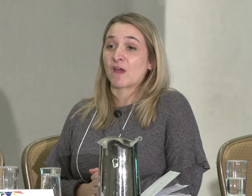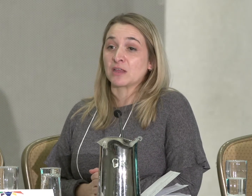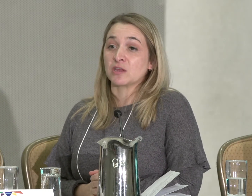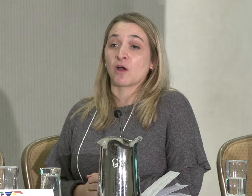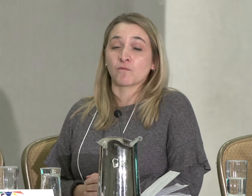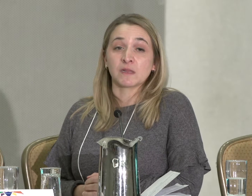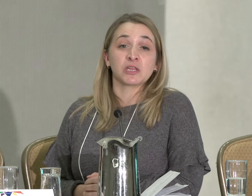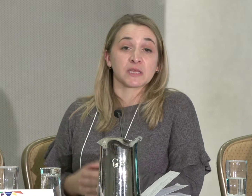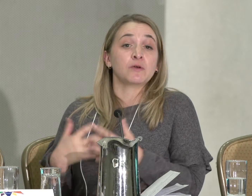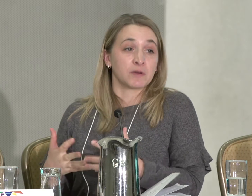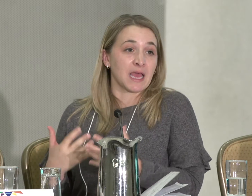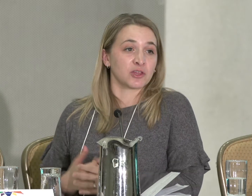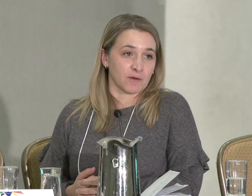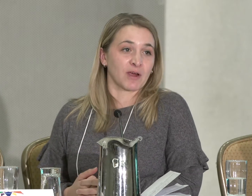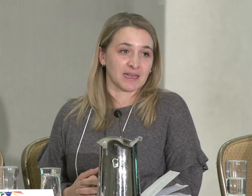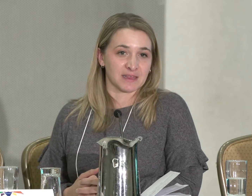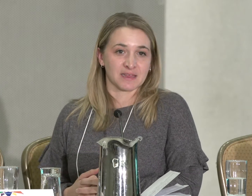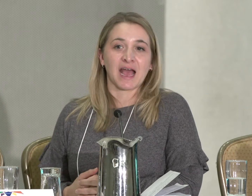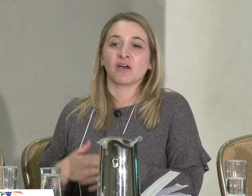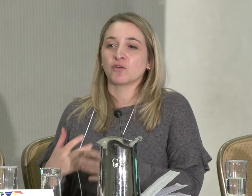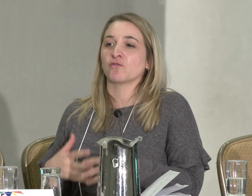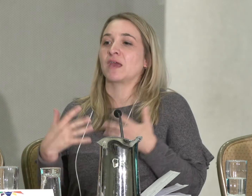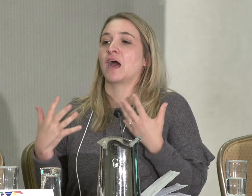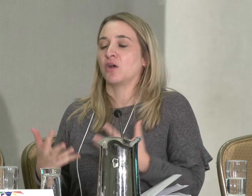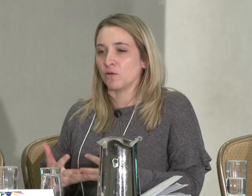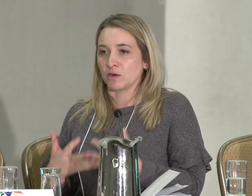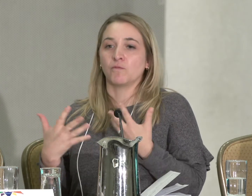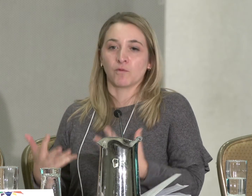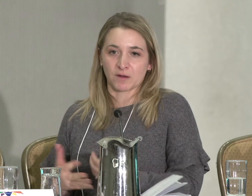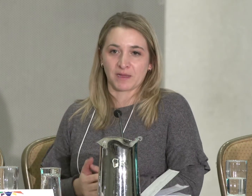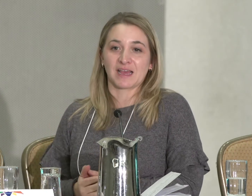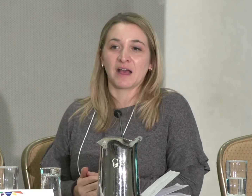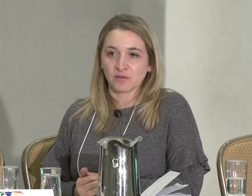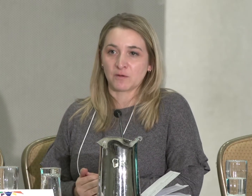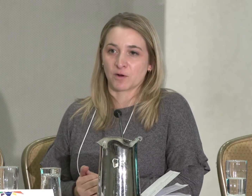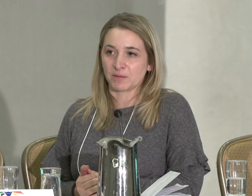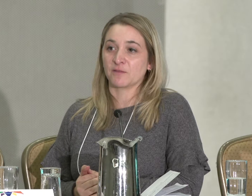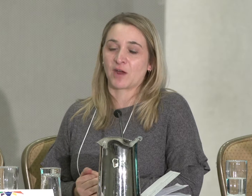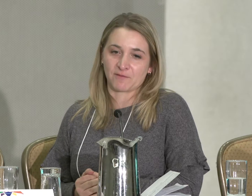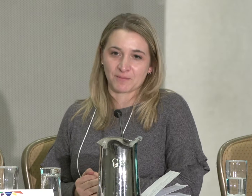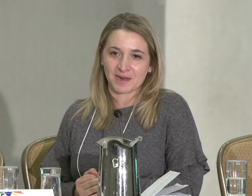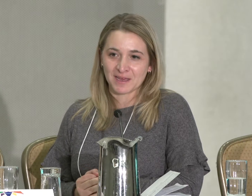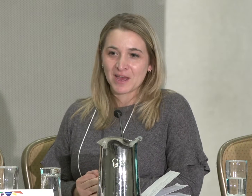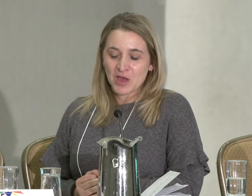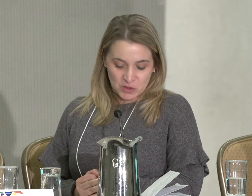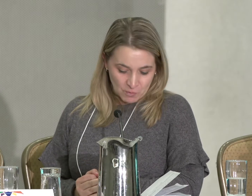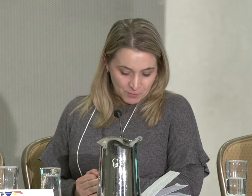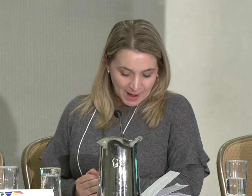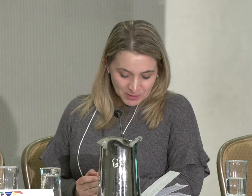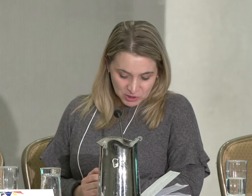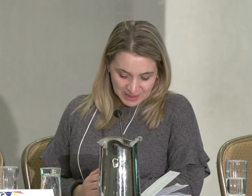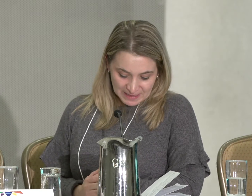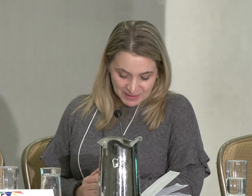of those strategies are really just good HR practices, how to create a good workplace, a healthy workplace for everybody.